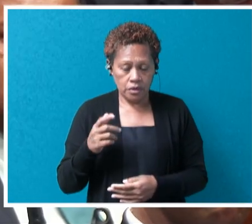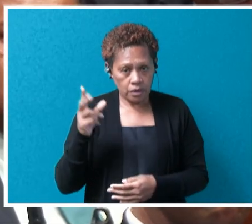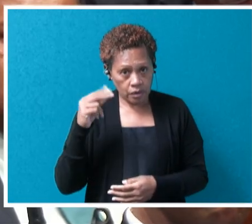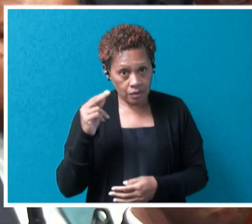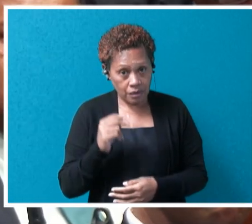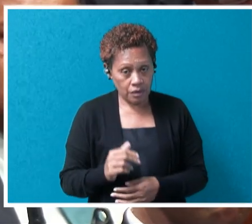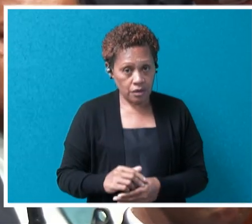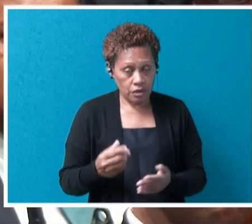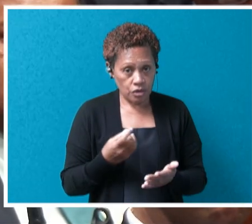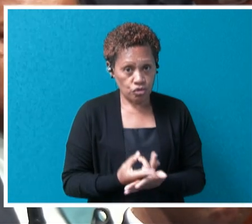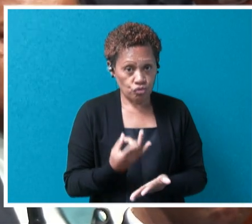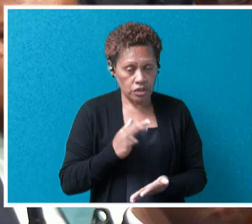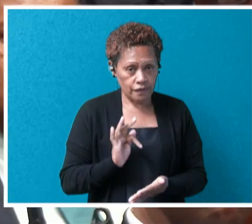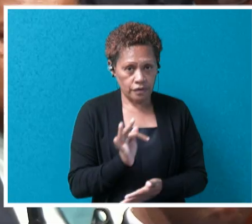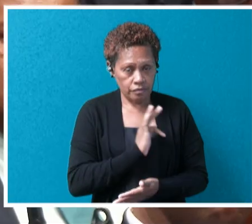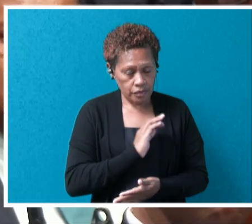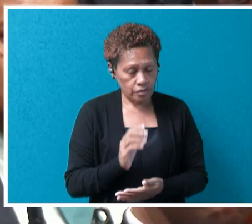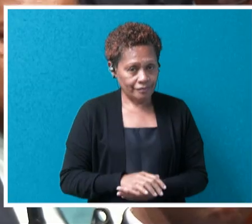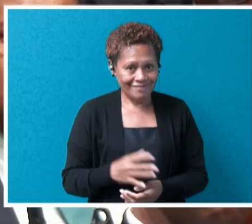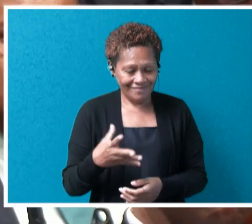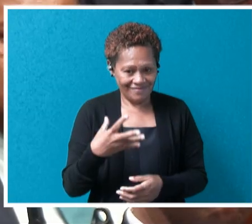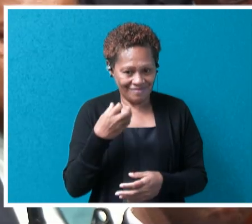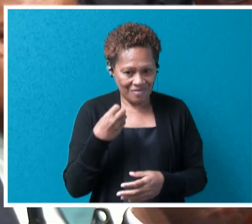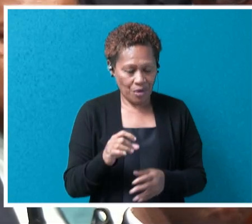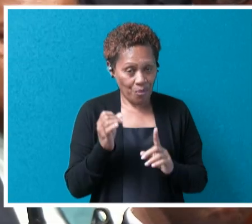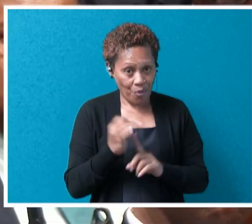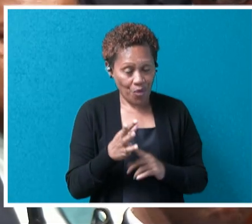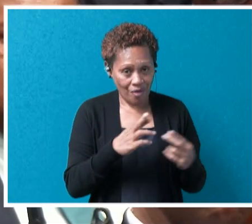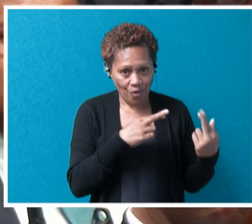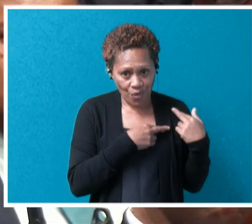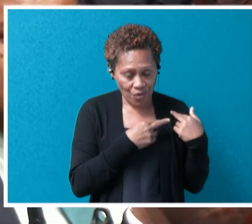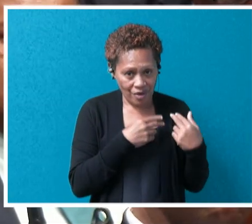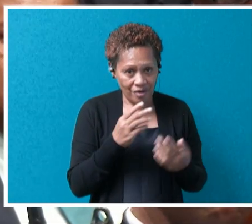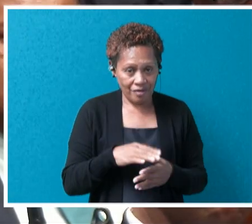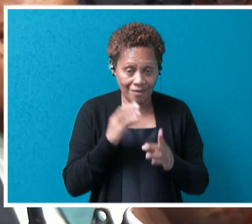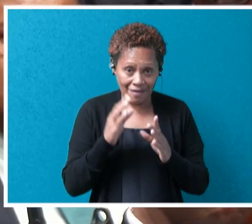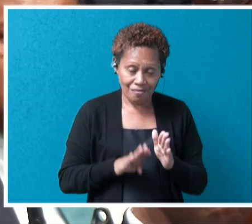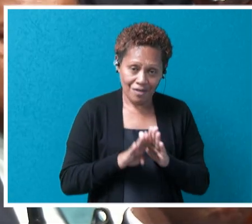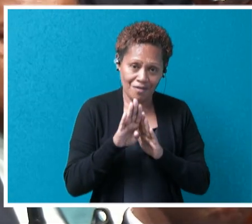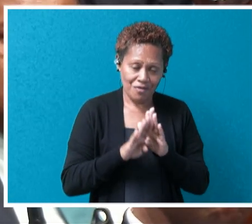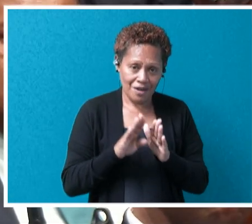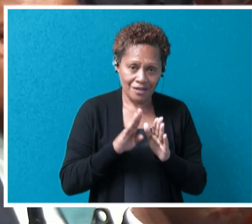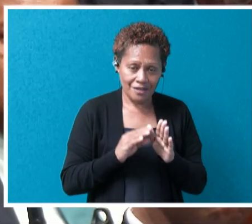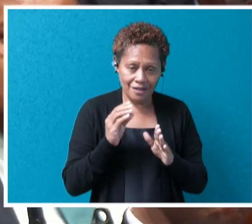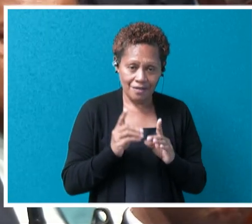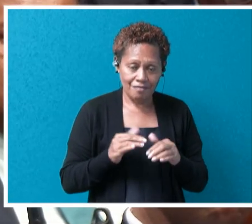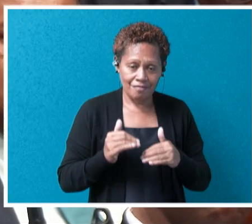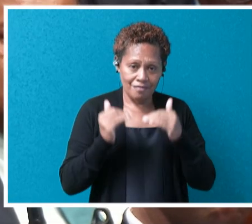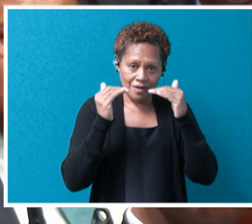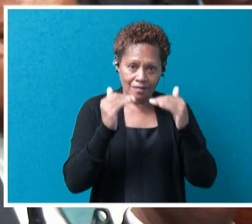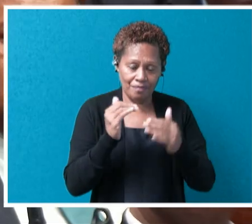which plays an important role in advancing the education, economic empowerment,